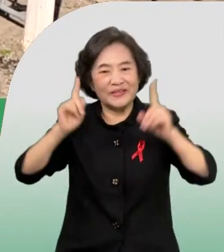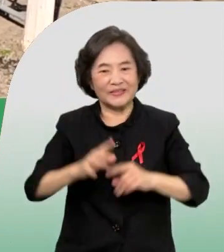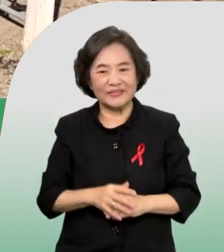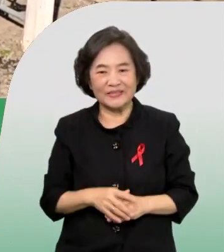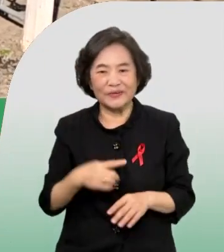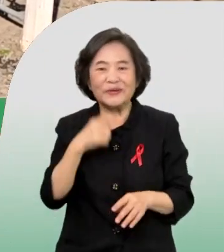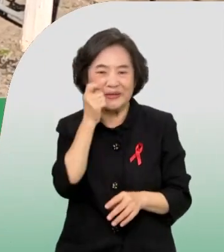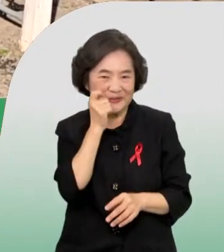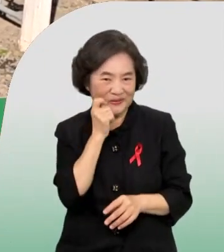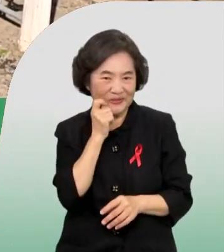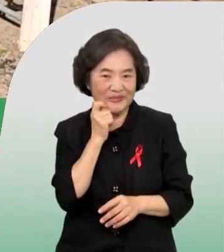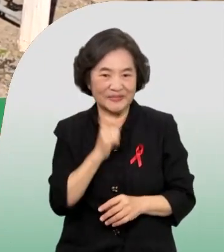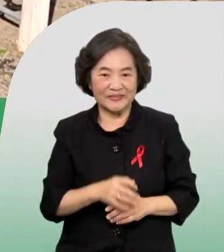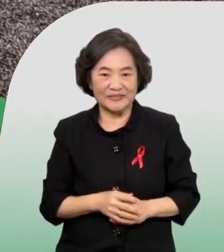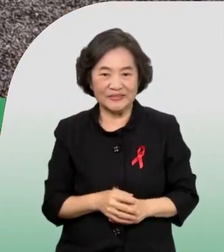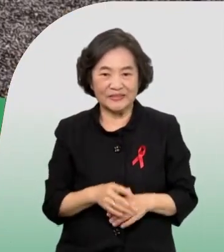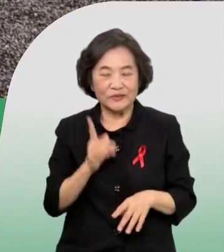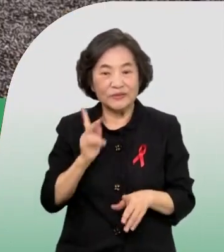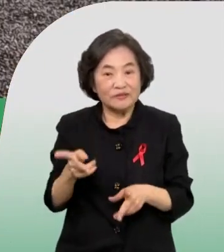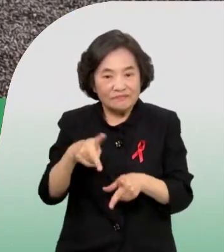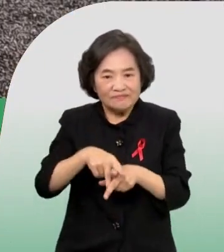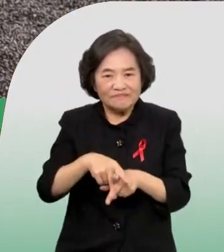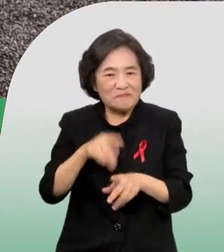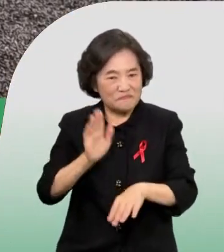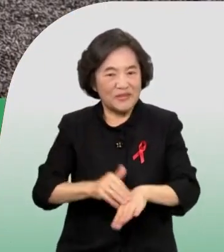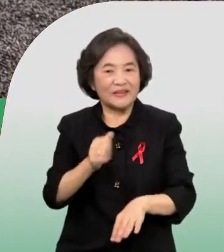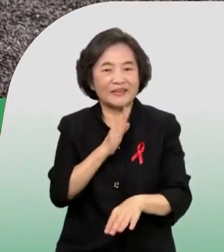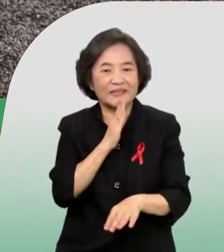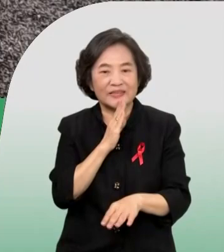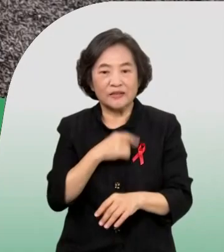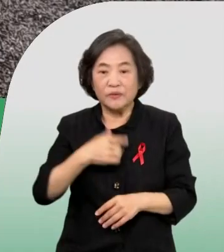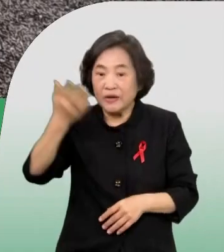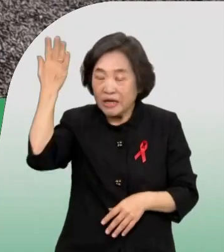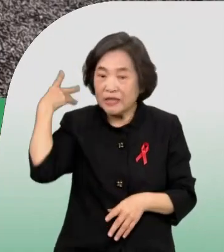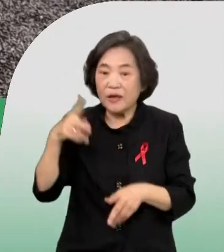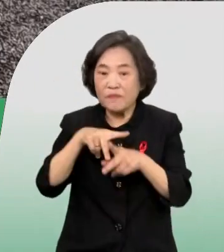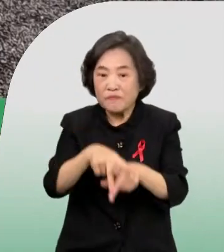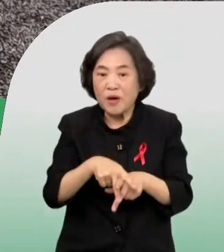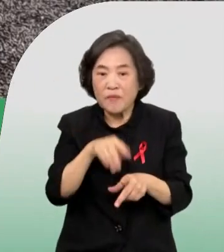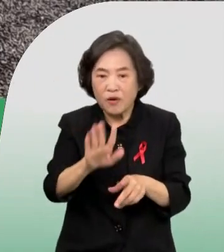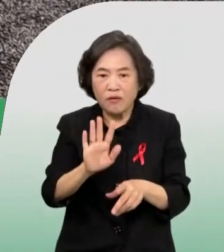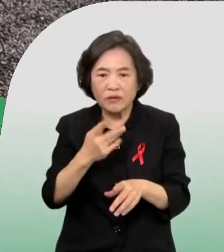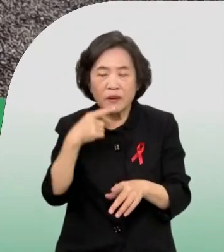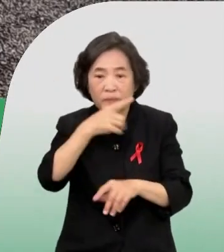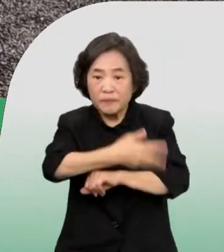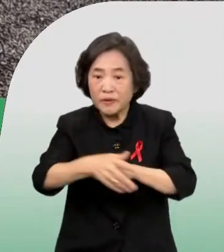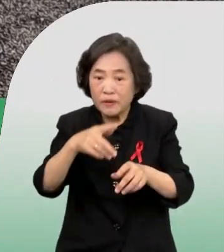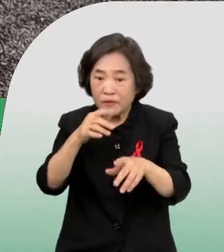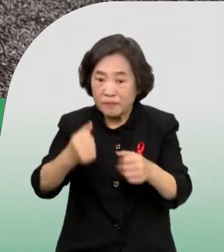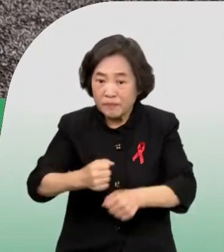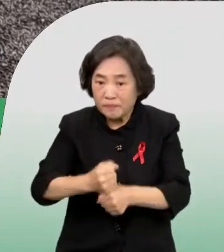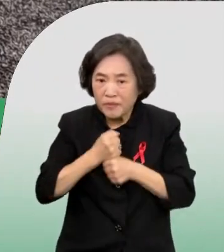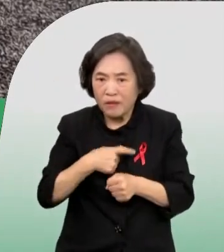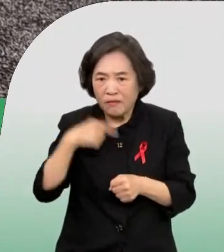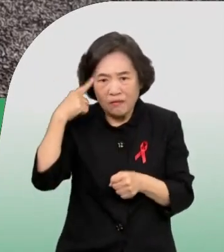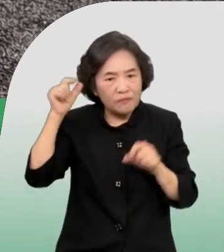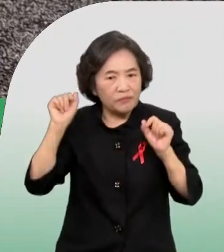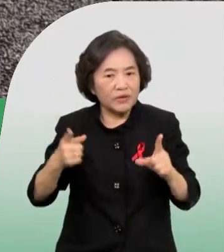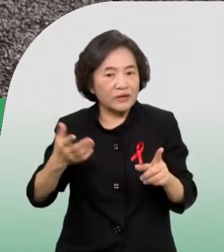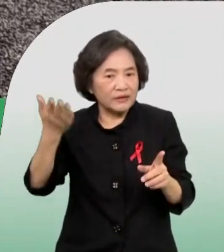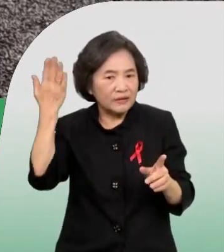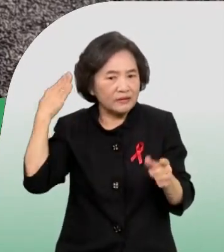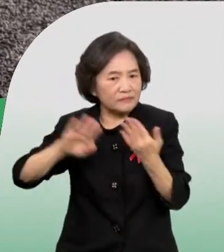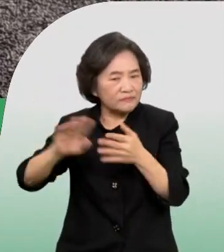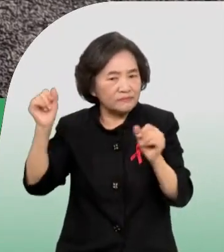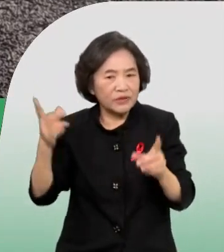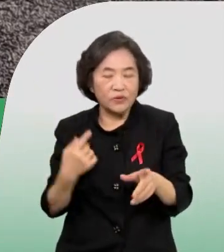it's.A great outing. I have ridden a horse before, but the Icelandic horses that we rode were a little bit different. I